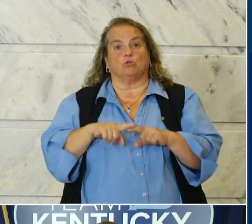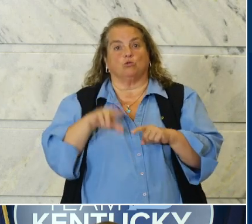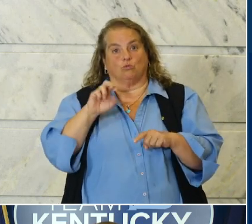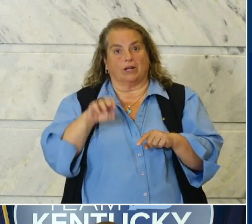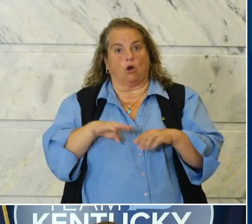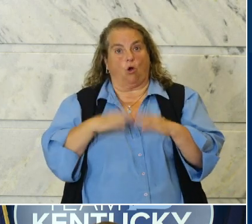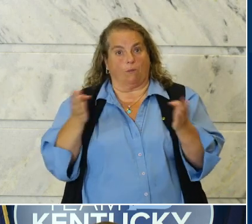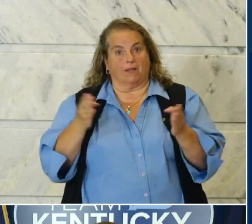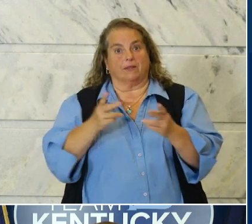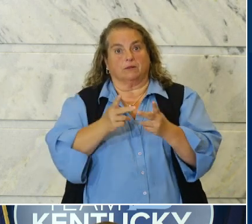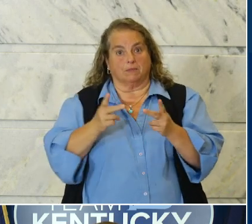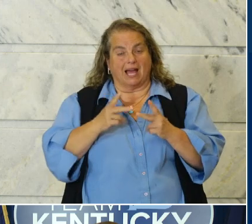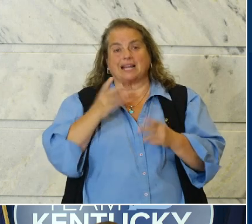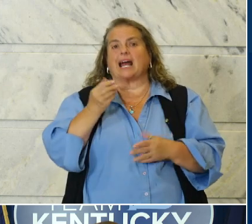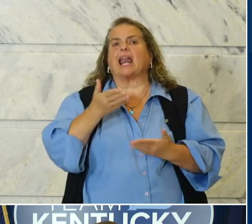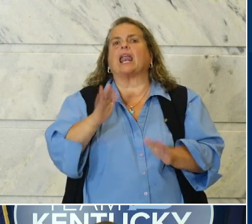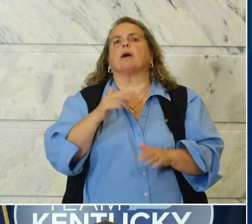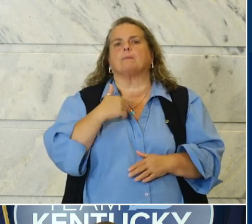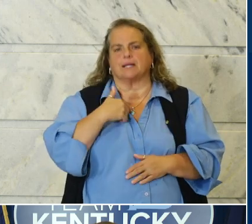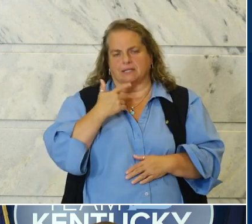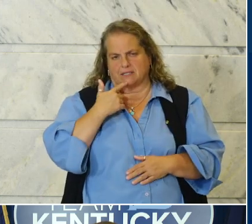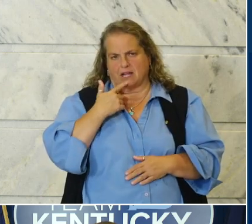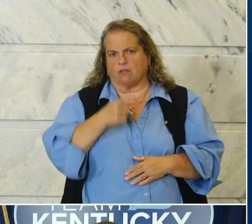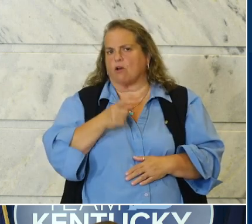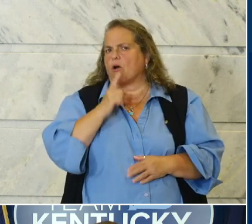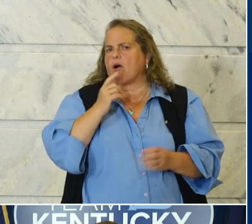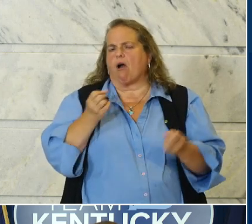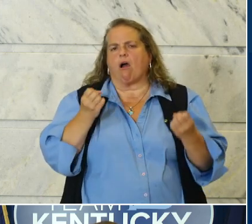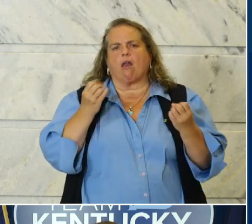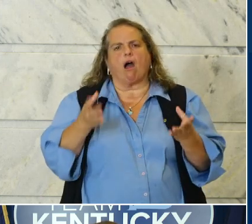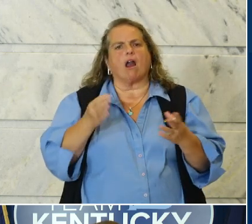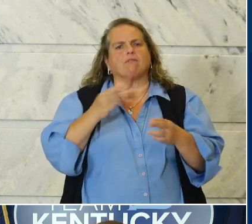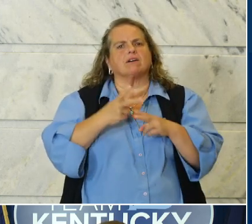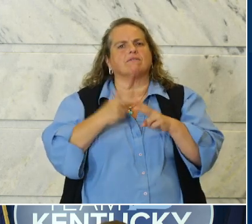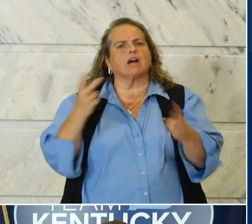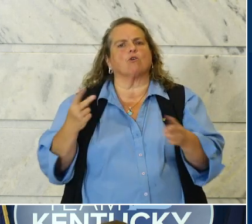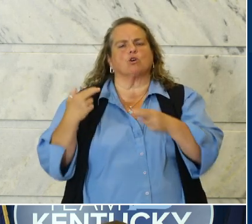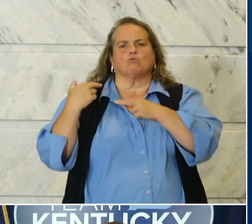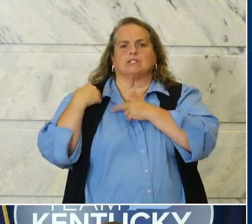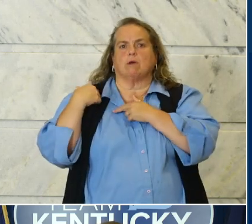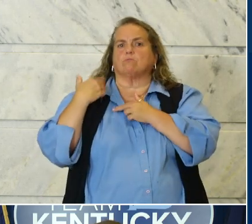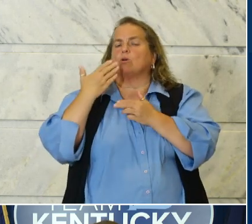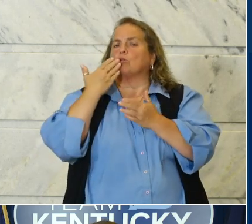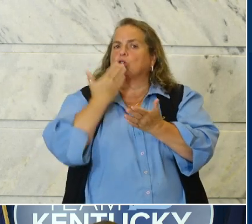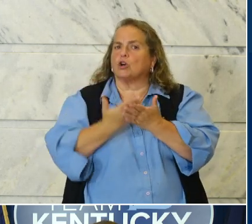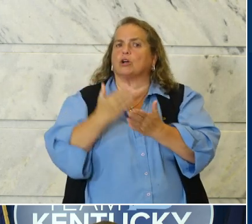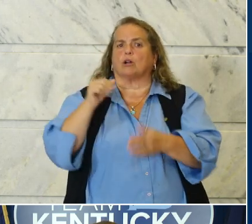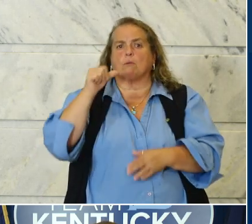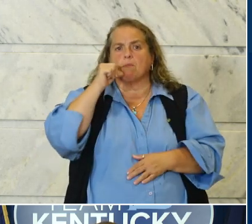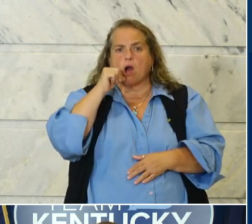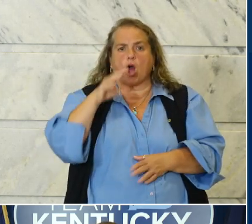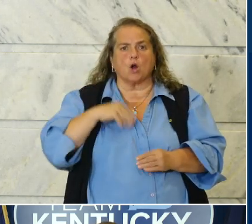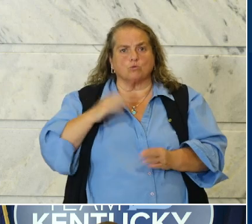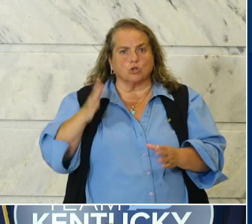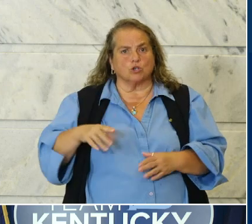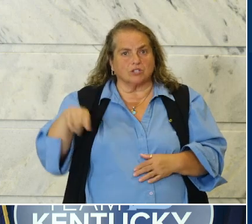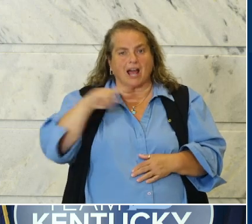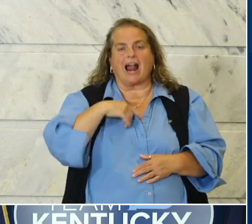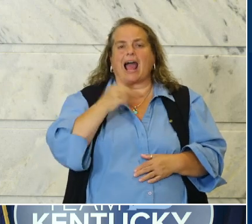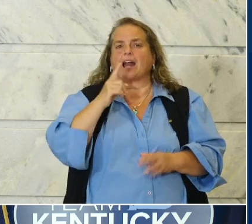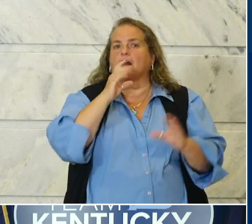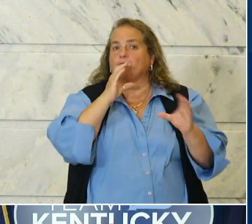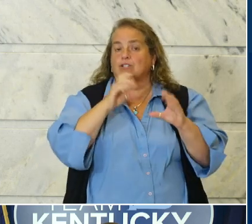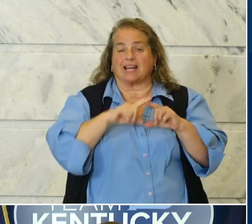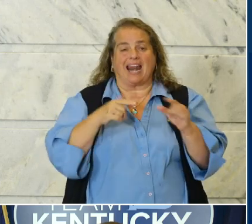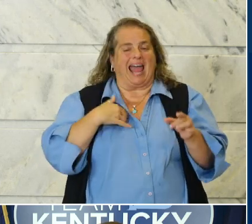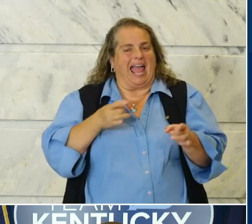these facilities. And let me say, there are a lot of really responsible bar owners out there. I've had conversations with them, and I hate